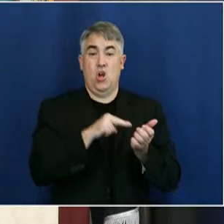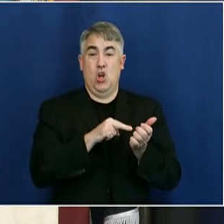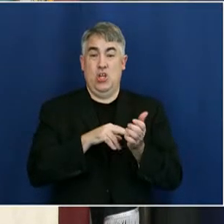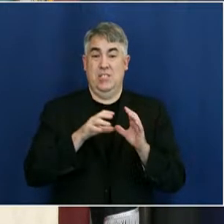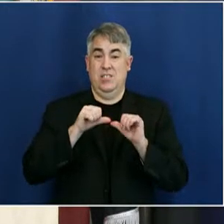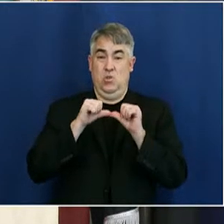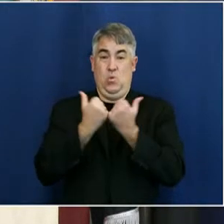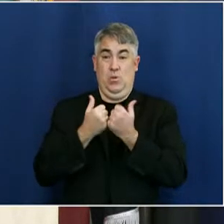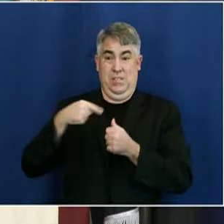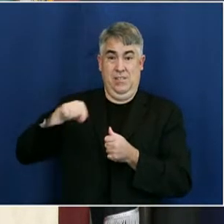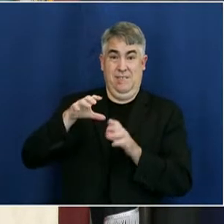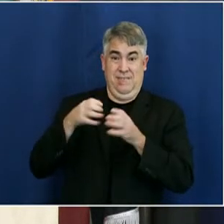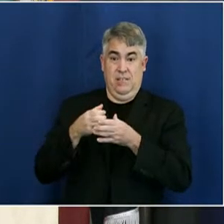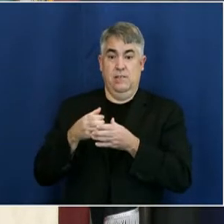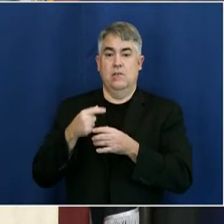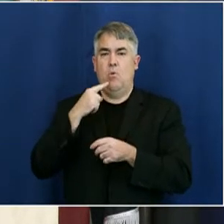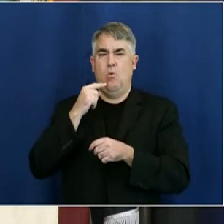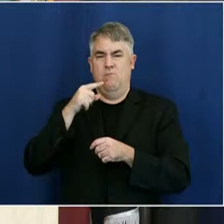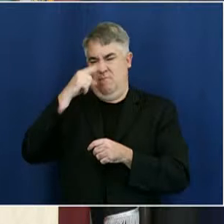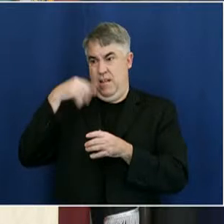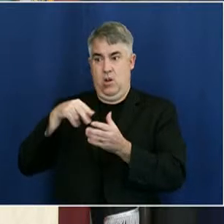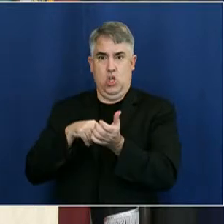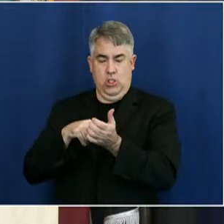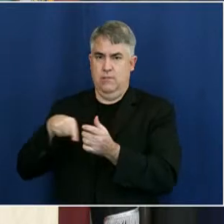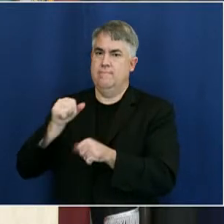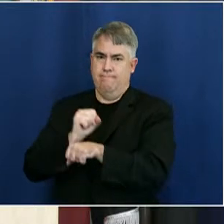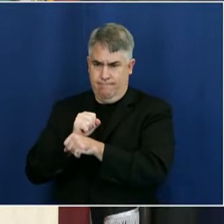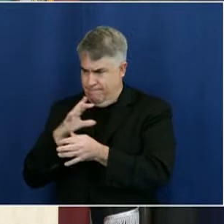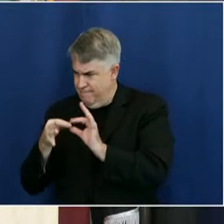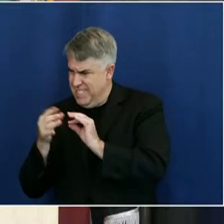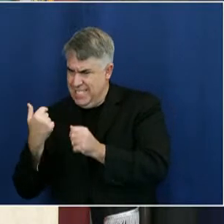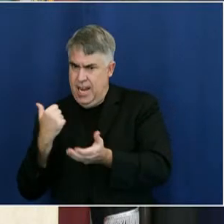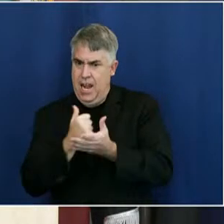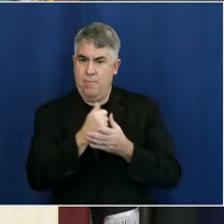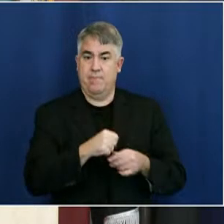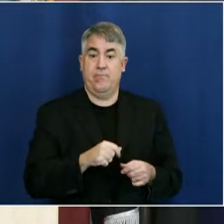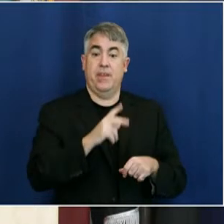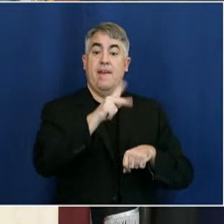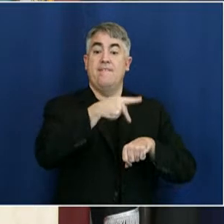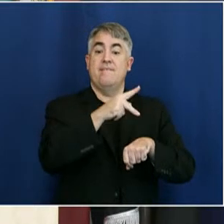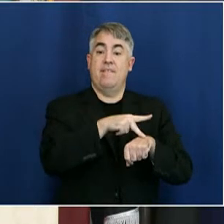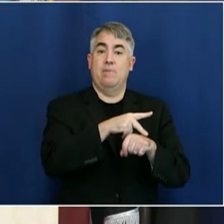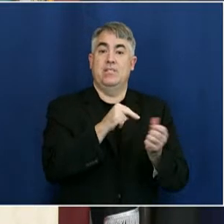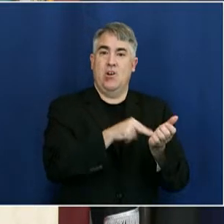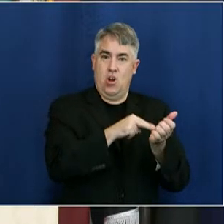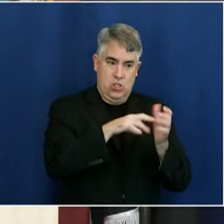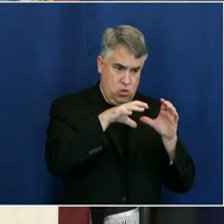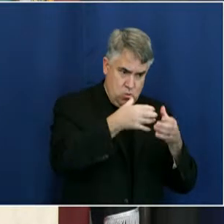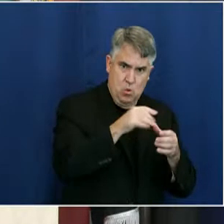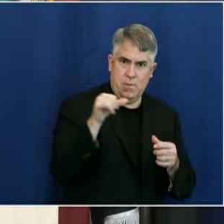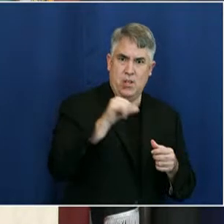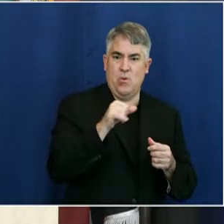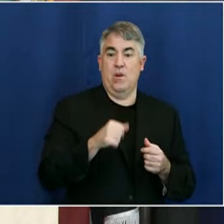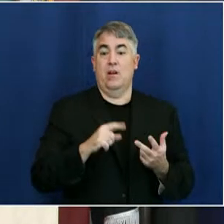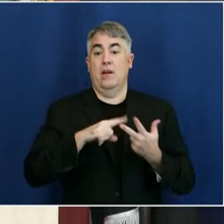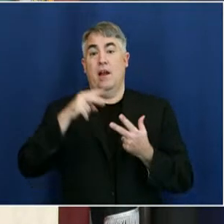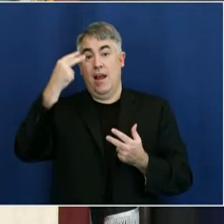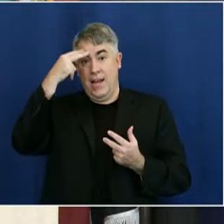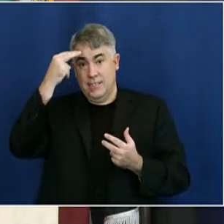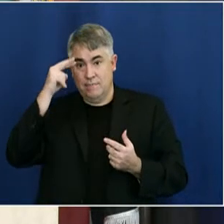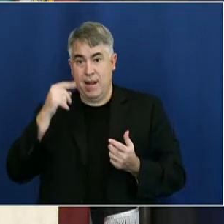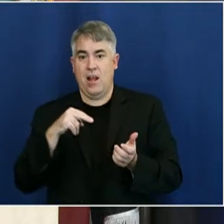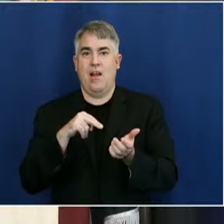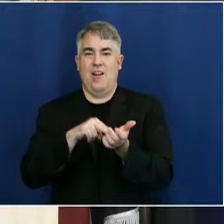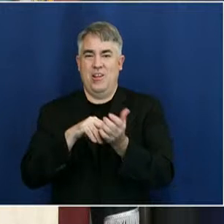expanding those efforts with our Filipina Nurses Association and our Hispanic Nurses Association, again, giving them access